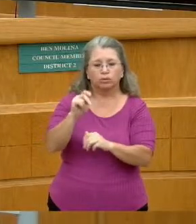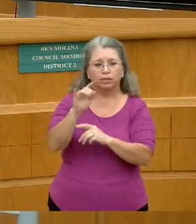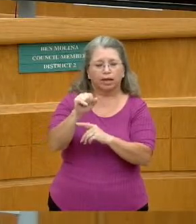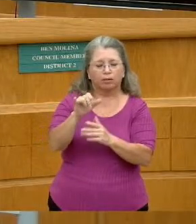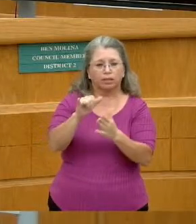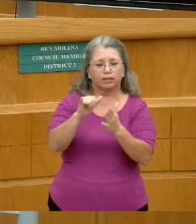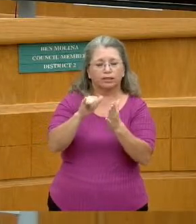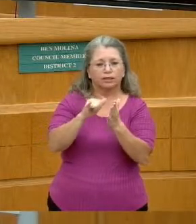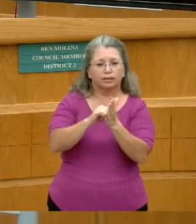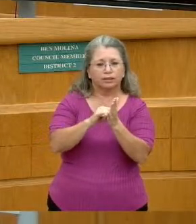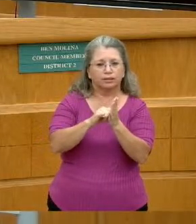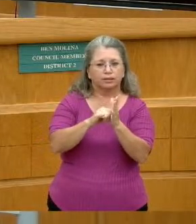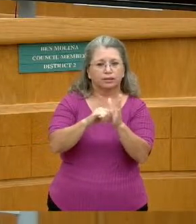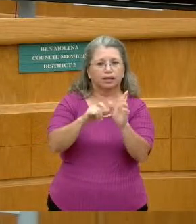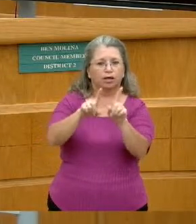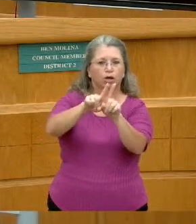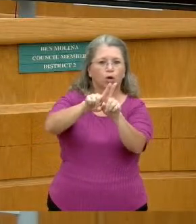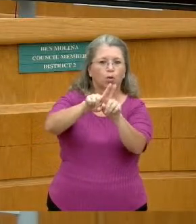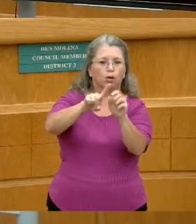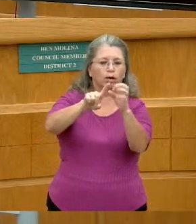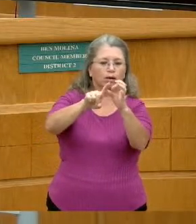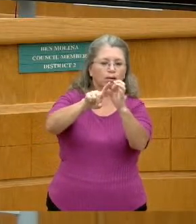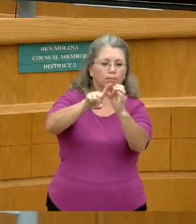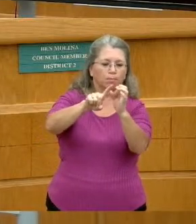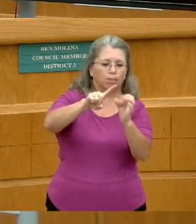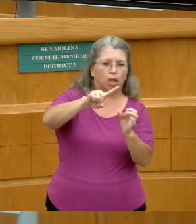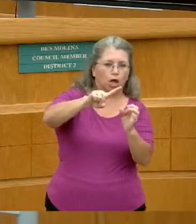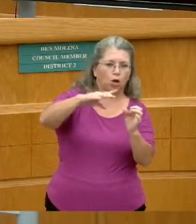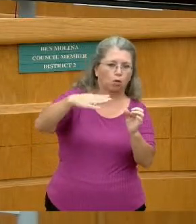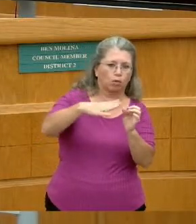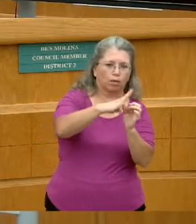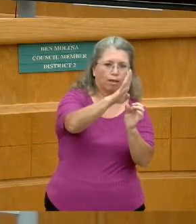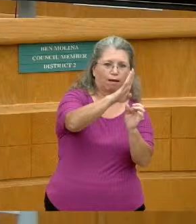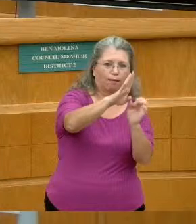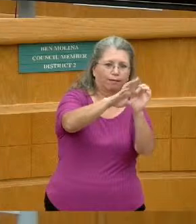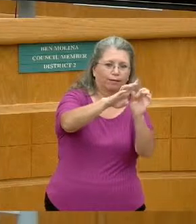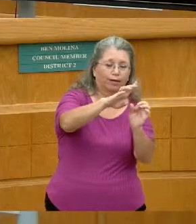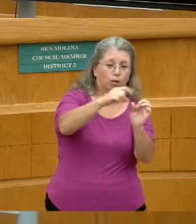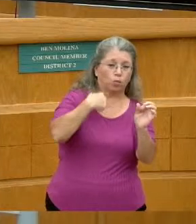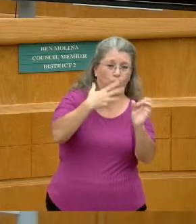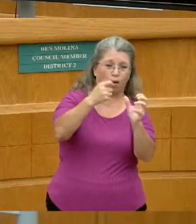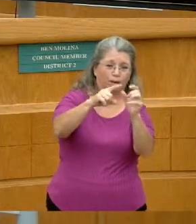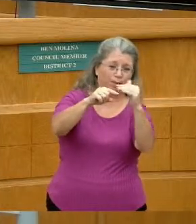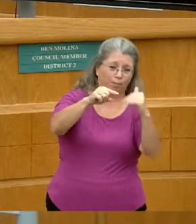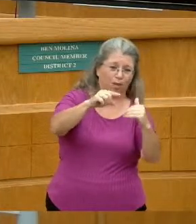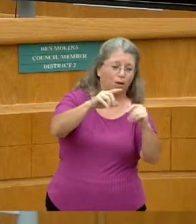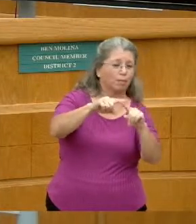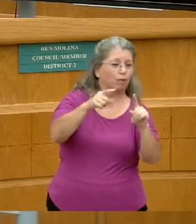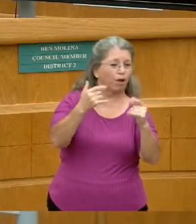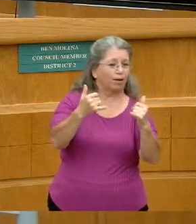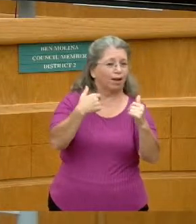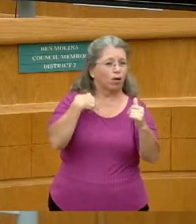the exponential fit, they go below. And that's where we want to be. But we're tracking above.